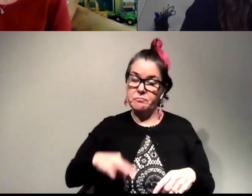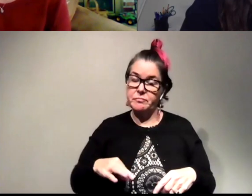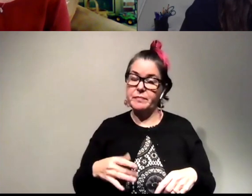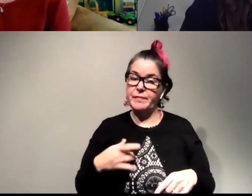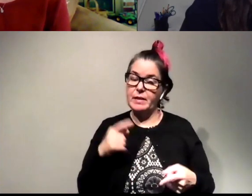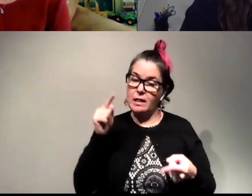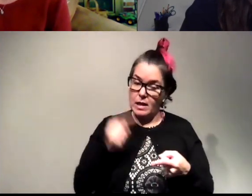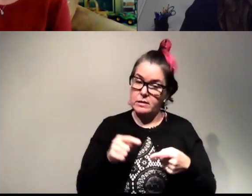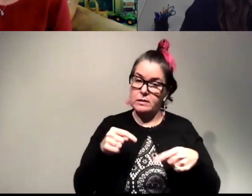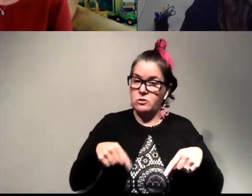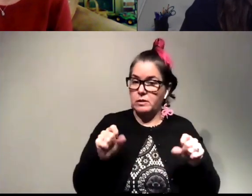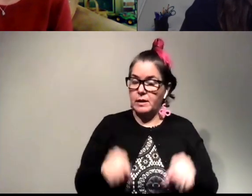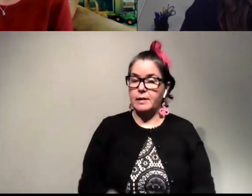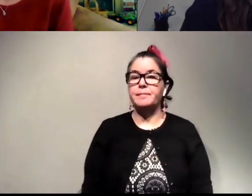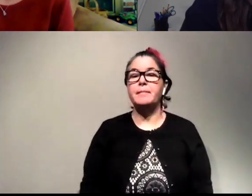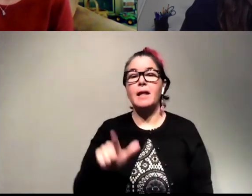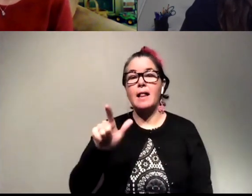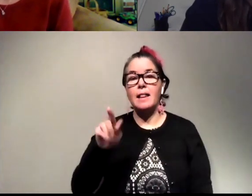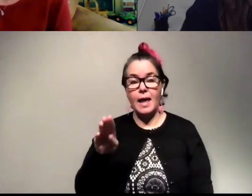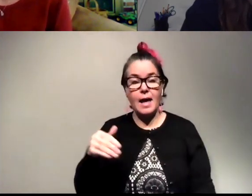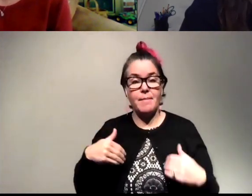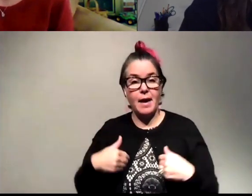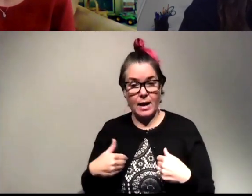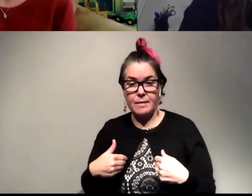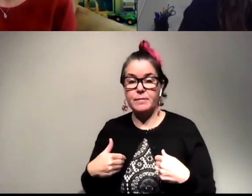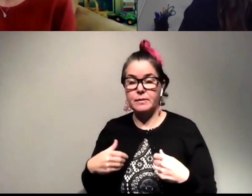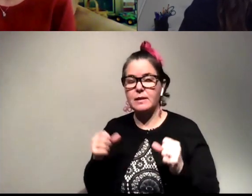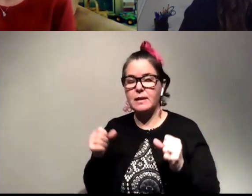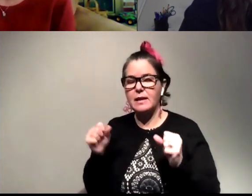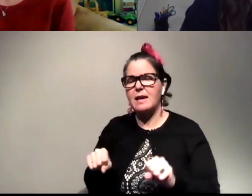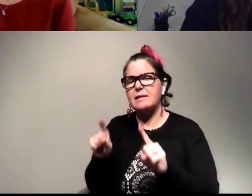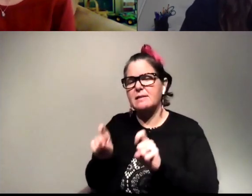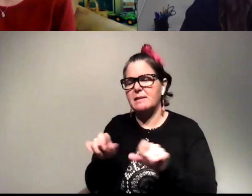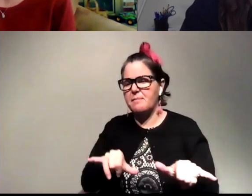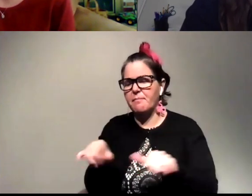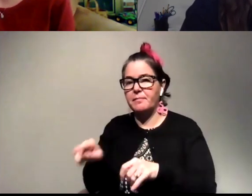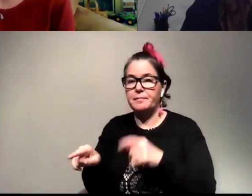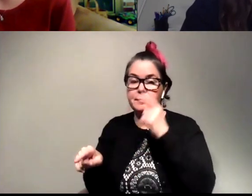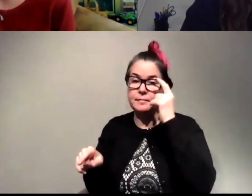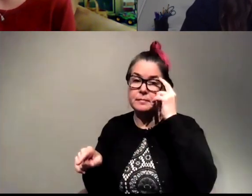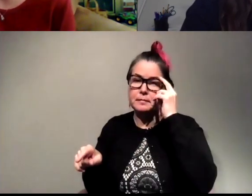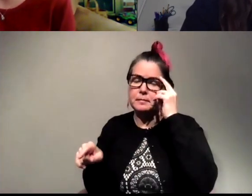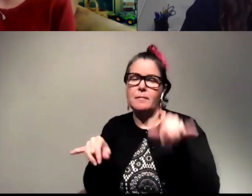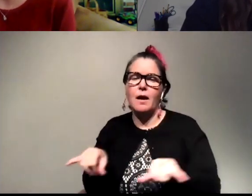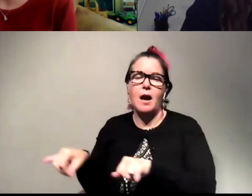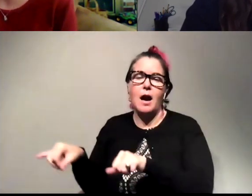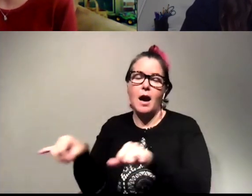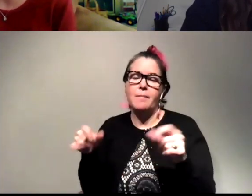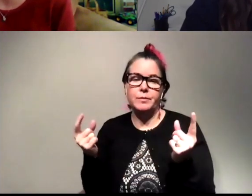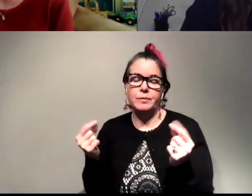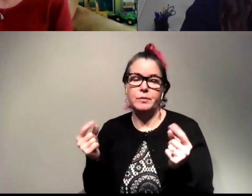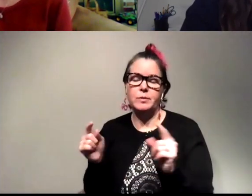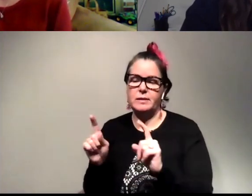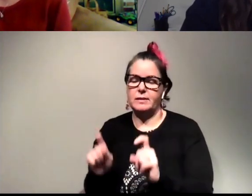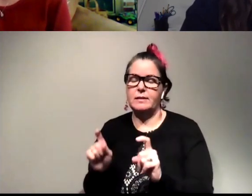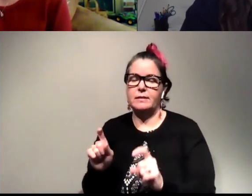anxious. And in laboratory animals, we have ways of testing that. So, one of the most common things we do to